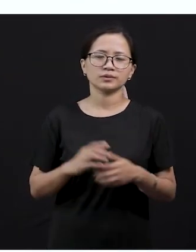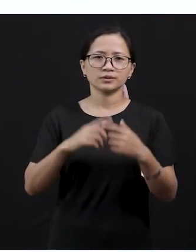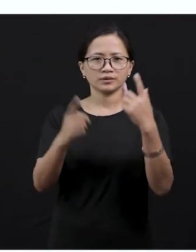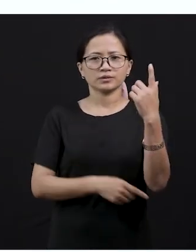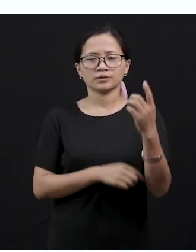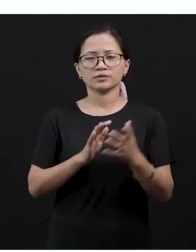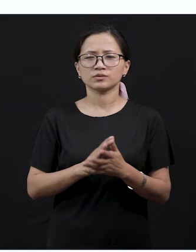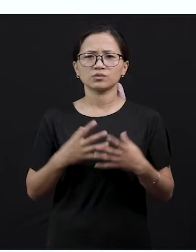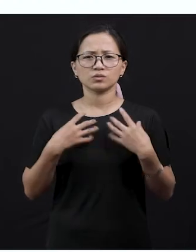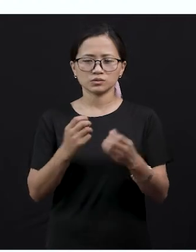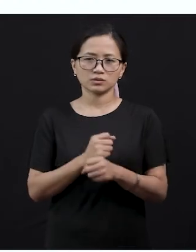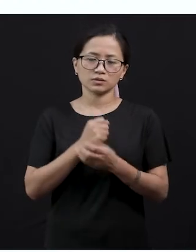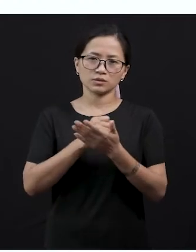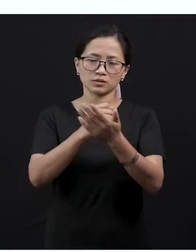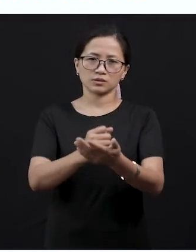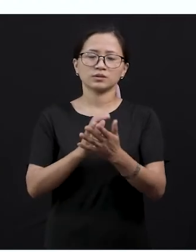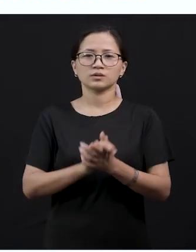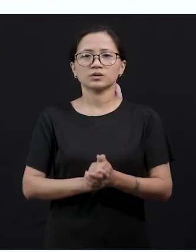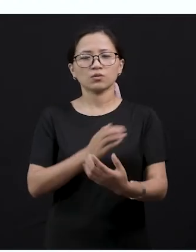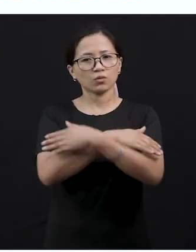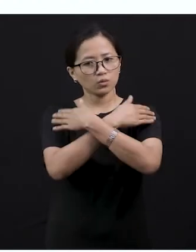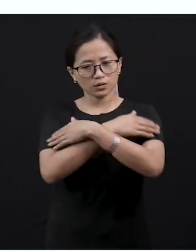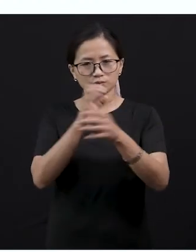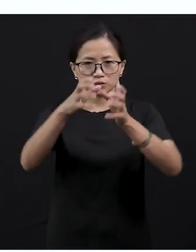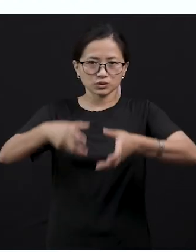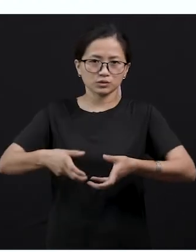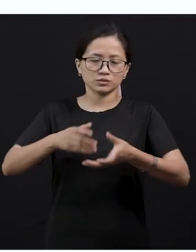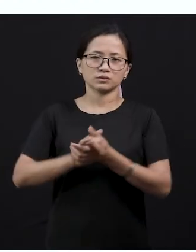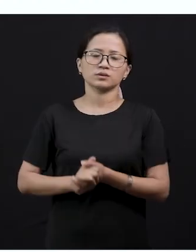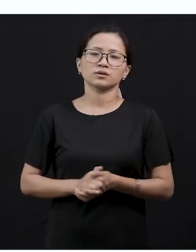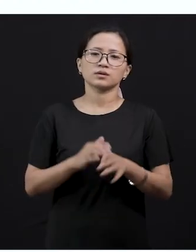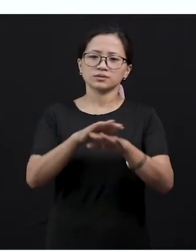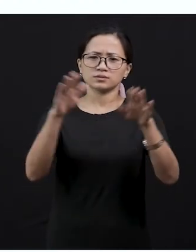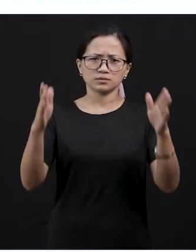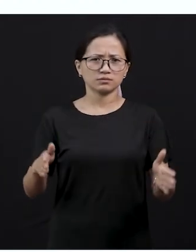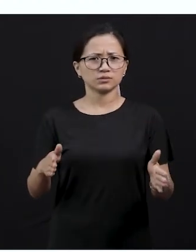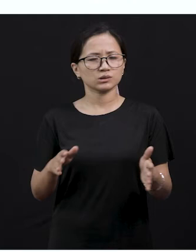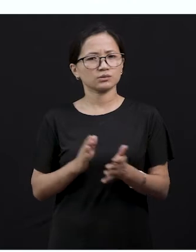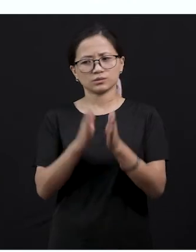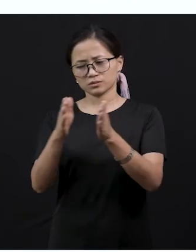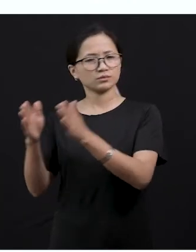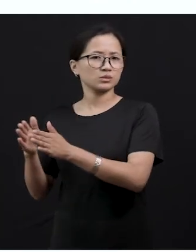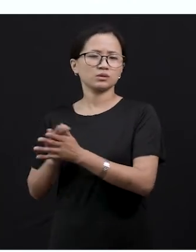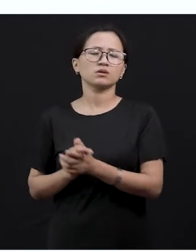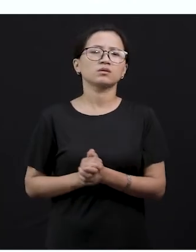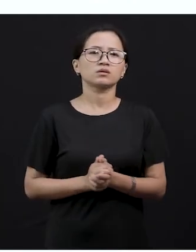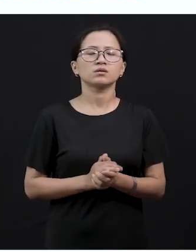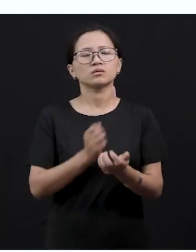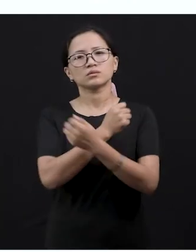And they were very eager to help mother out. They warmed the shoes, they set up the table and all. So they